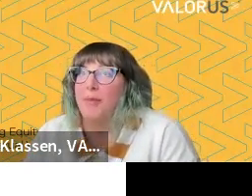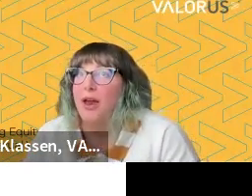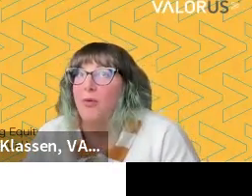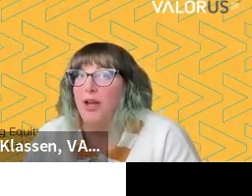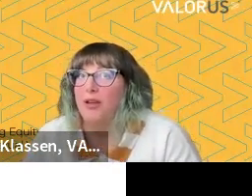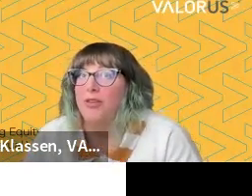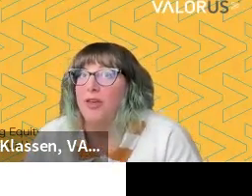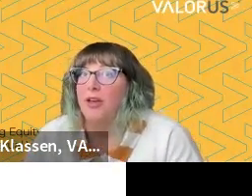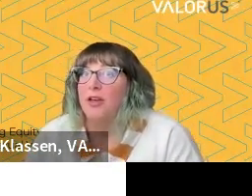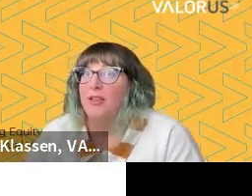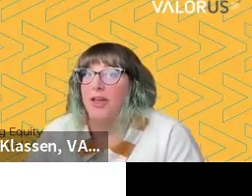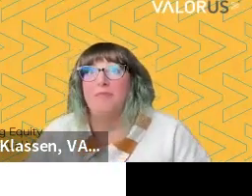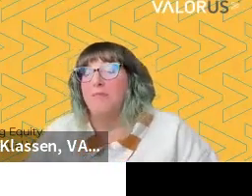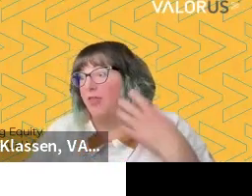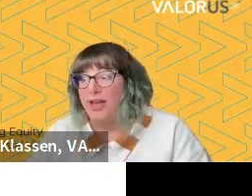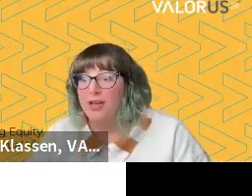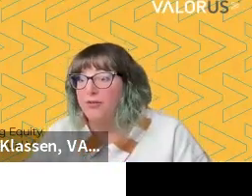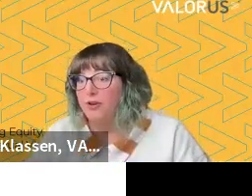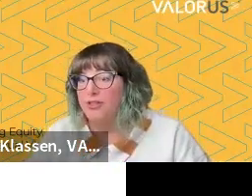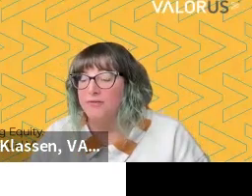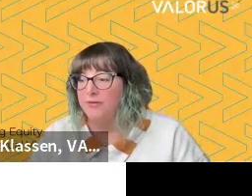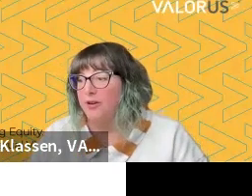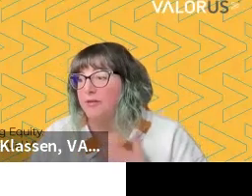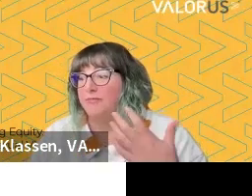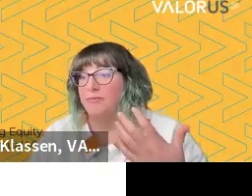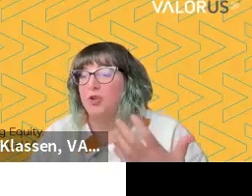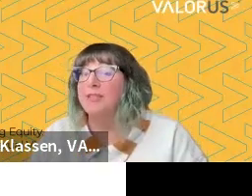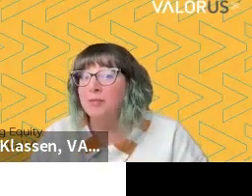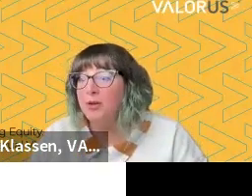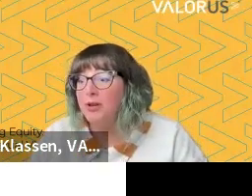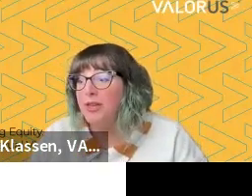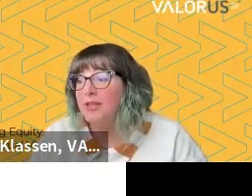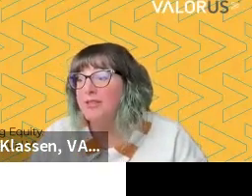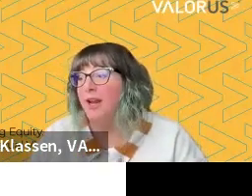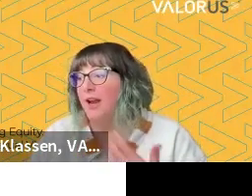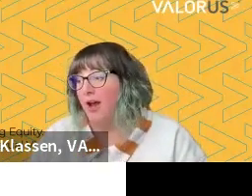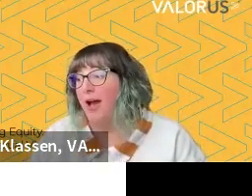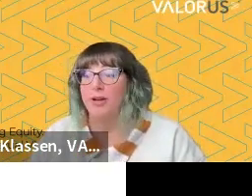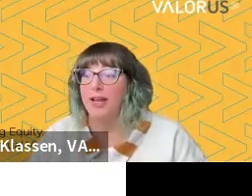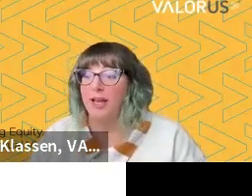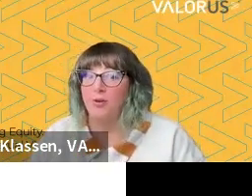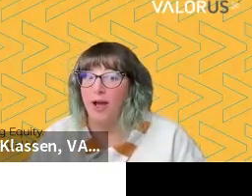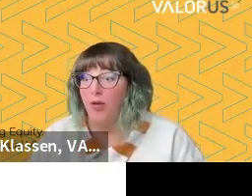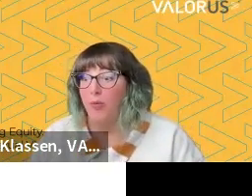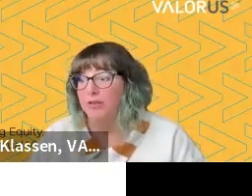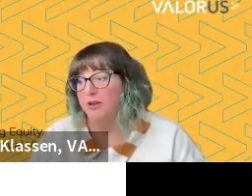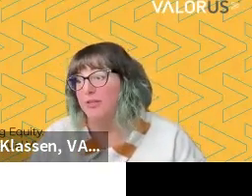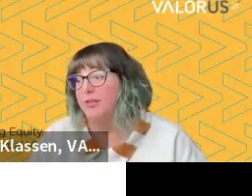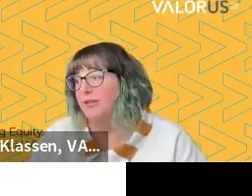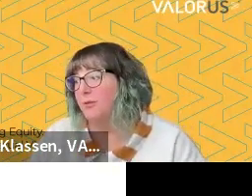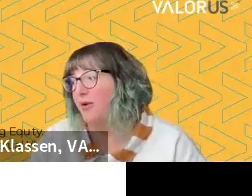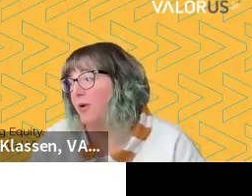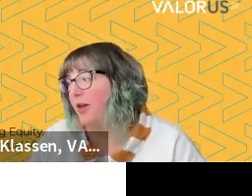they're being met with like a thank you for trusting me with this, and how can I get you help